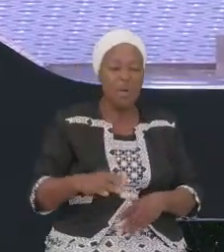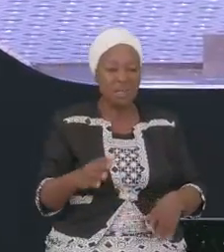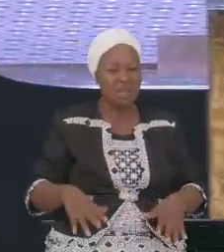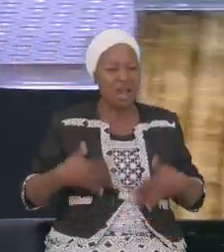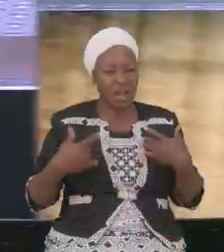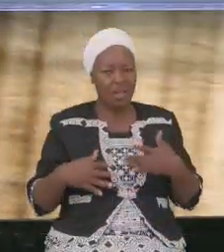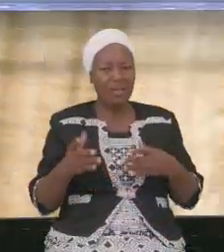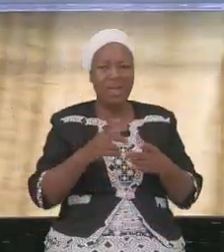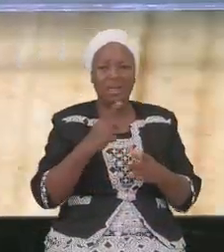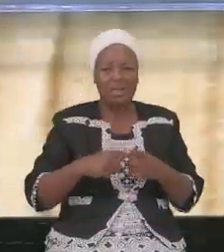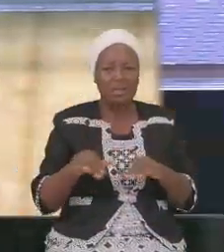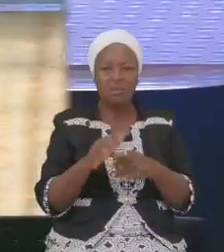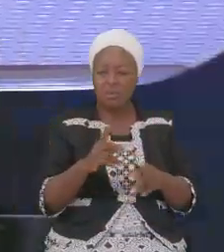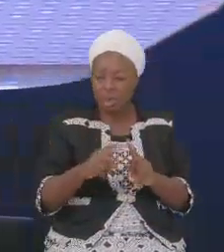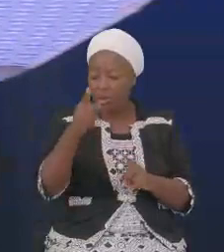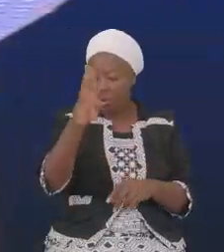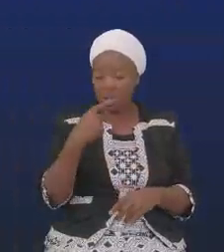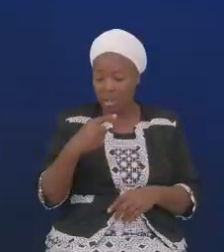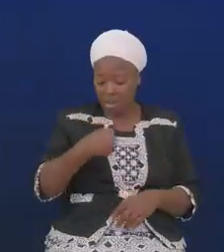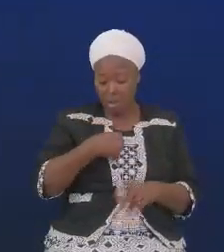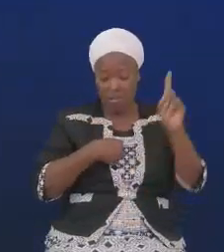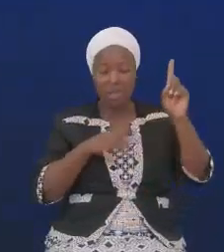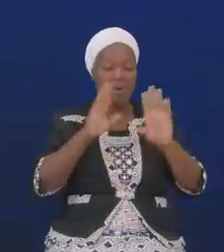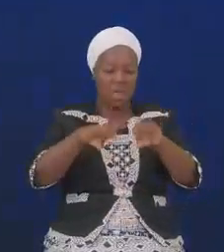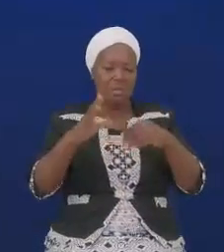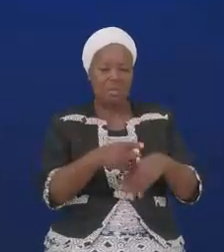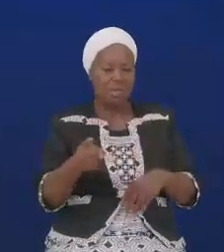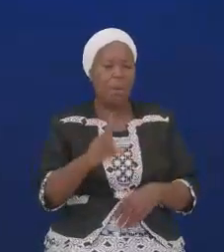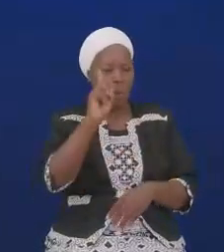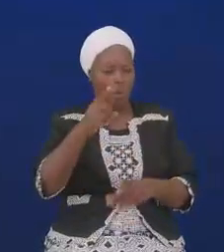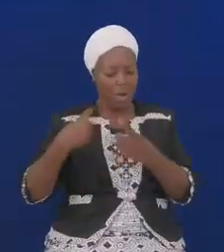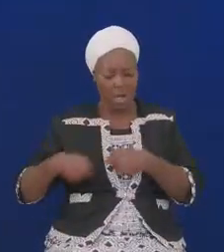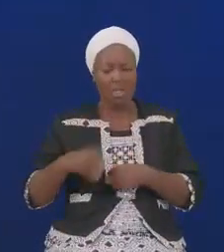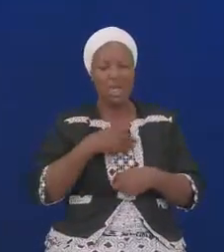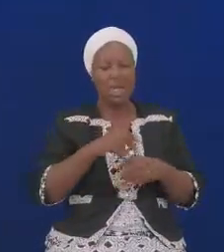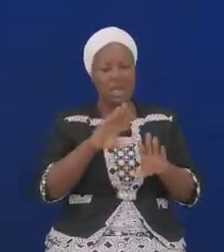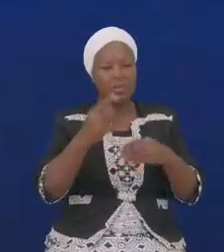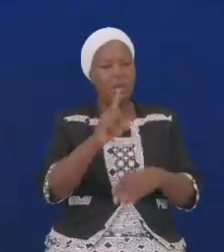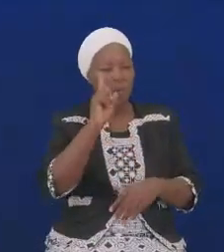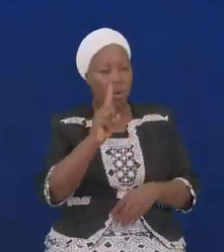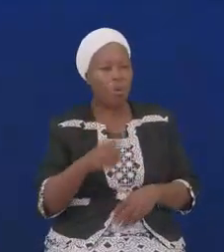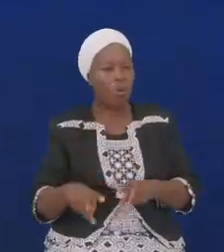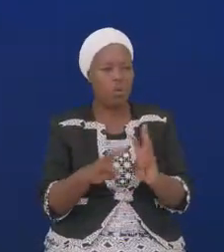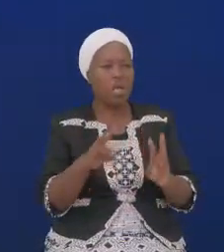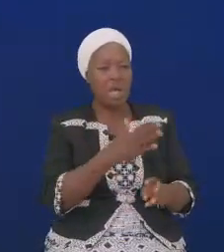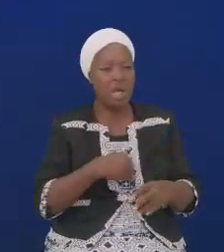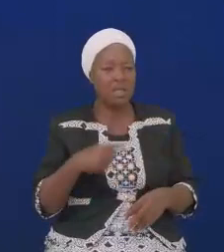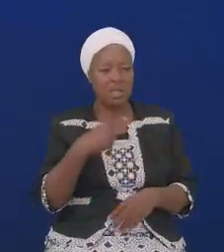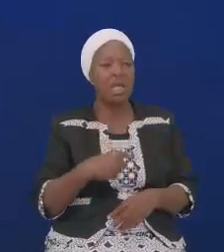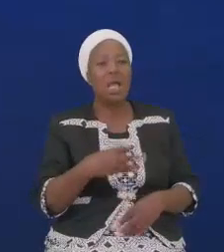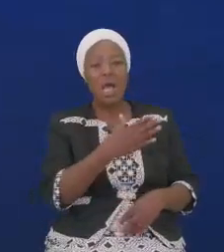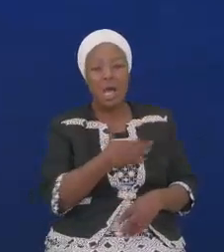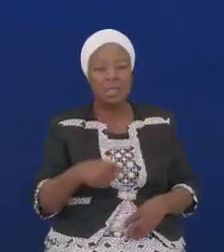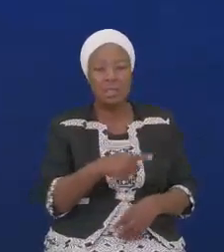wanted. But God said, I'll give them one heart, I'll give them one way. And it says, and they shall